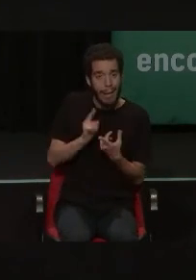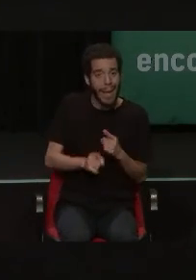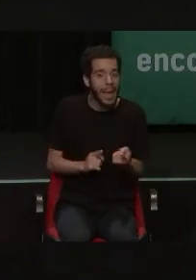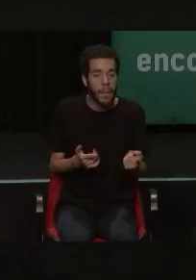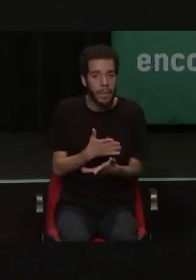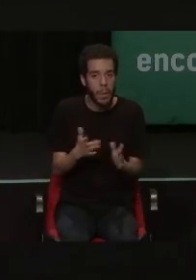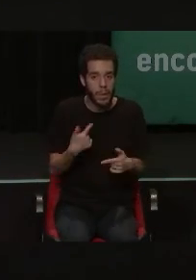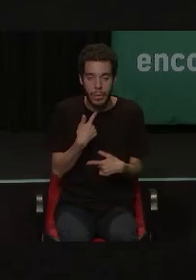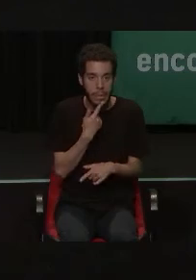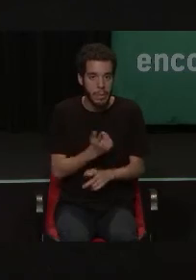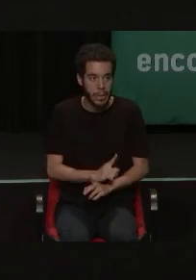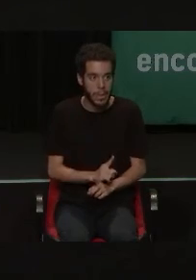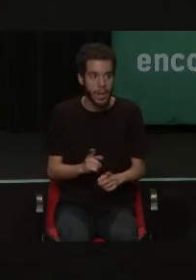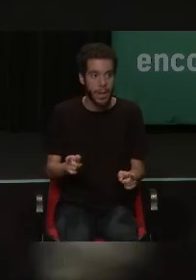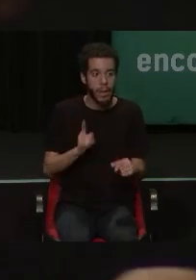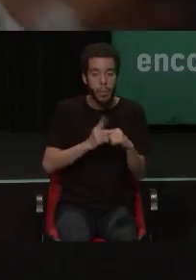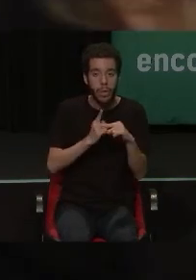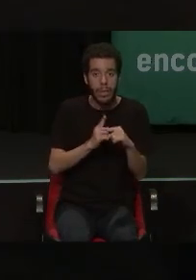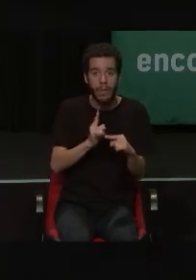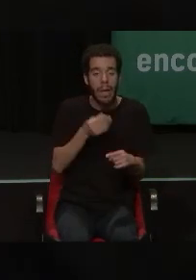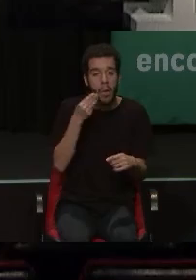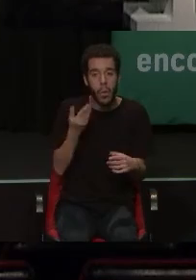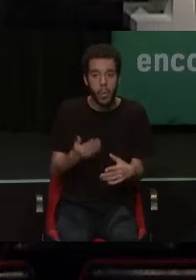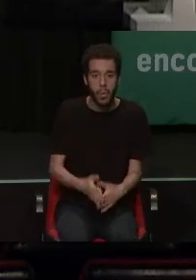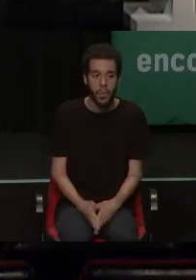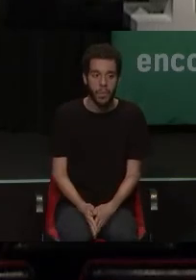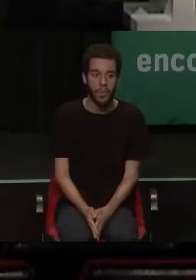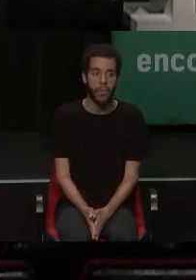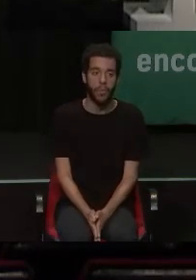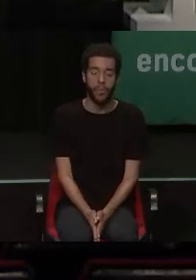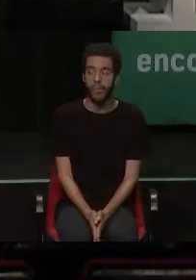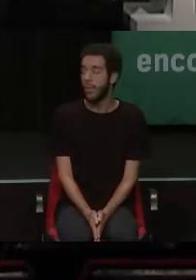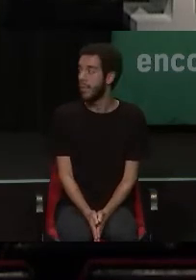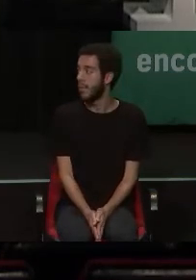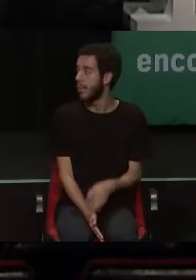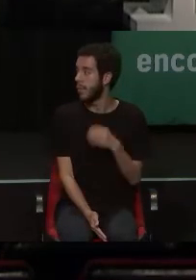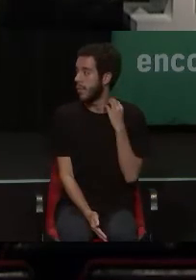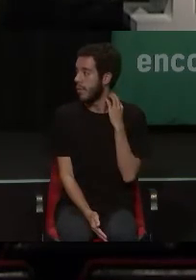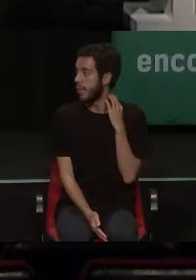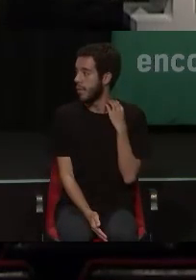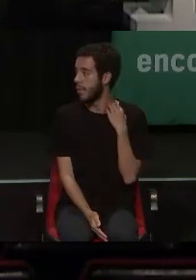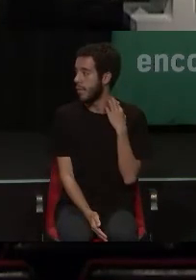woman's womb, and what exactly is it measuring, so I can better understand it? Thank you.